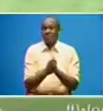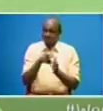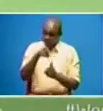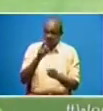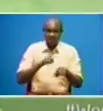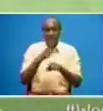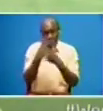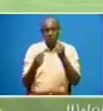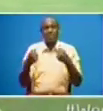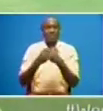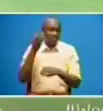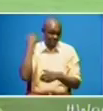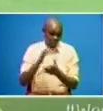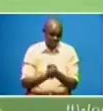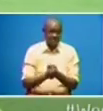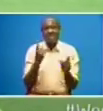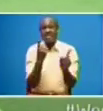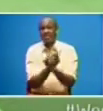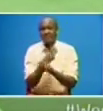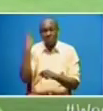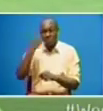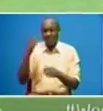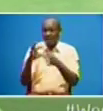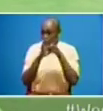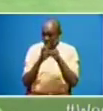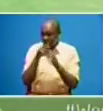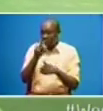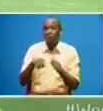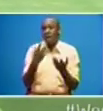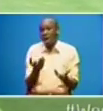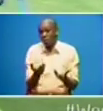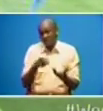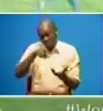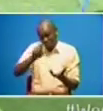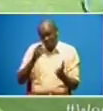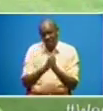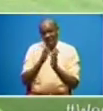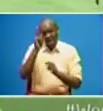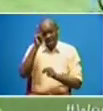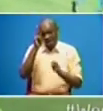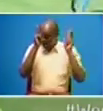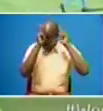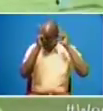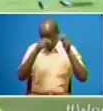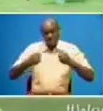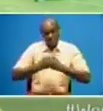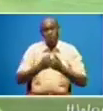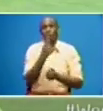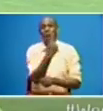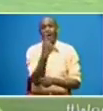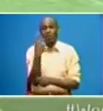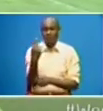between the two. In a different match, Mathare United winless run continues as they have held Kakamega Homeboys at home in a 1-1